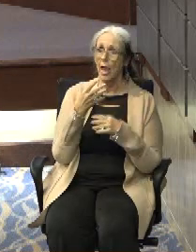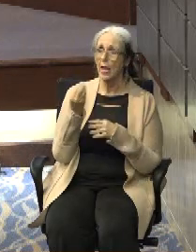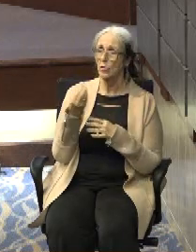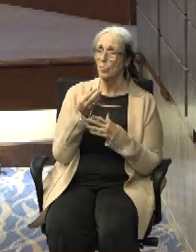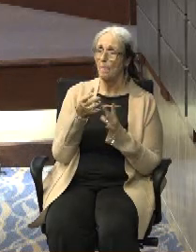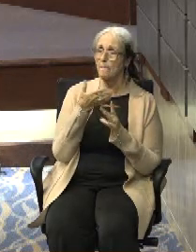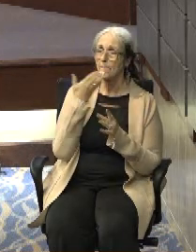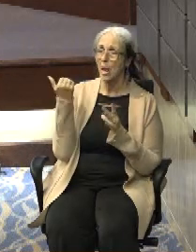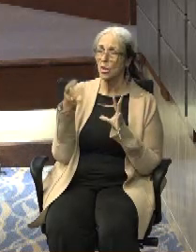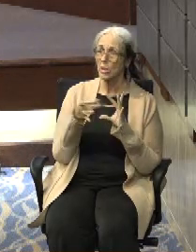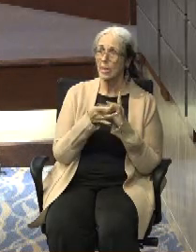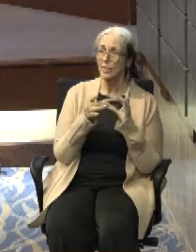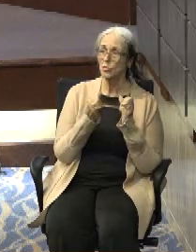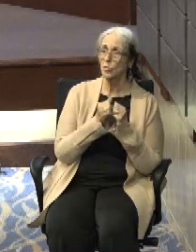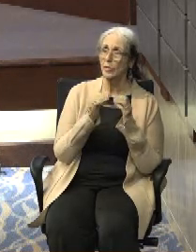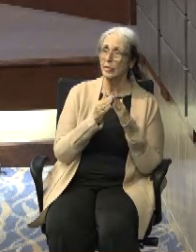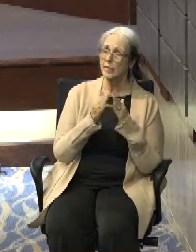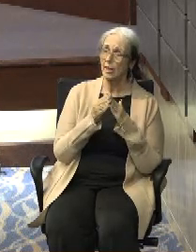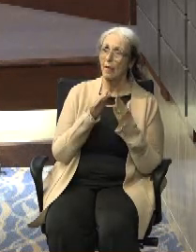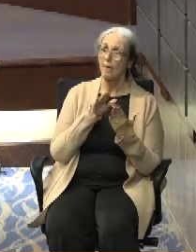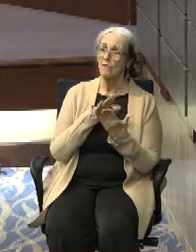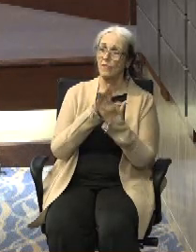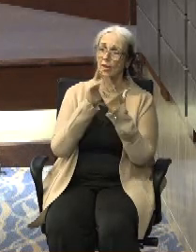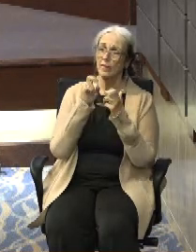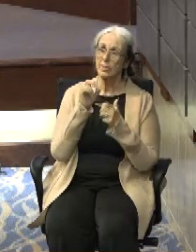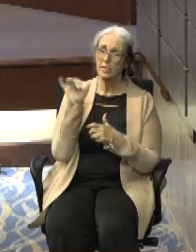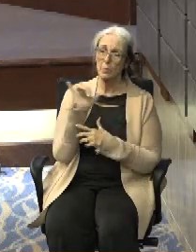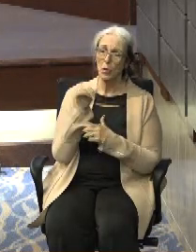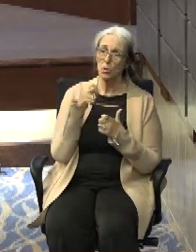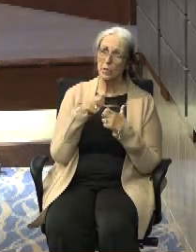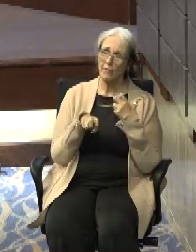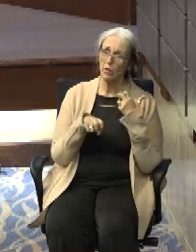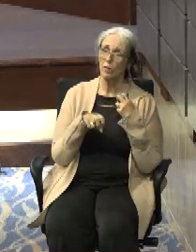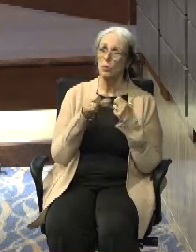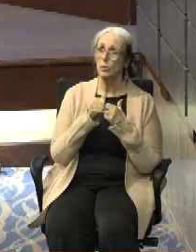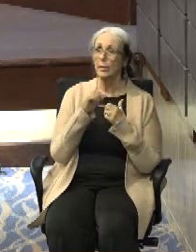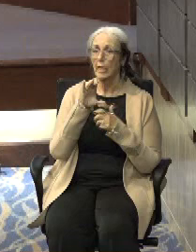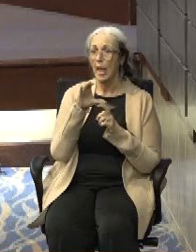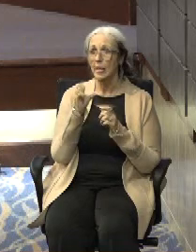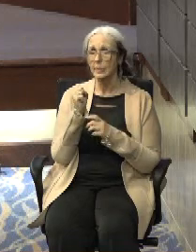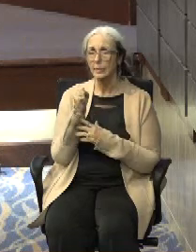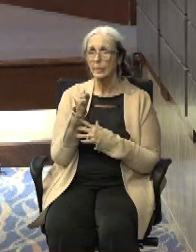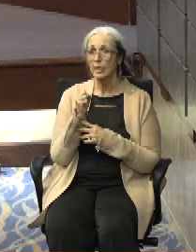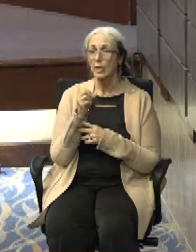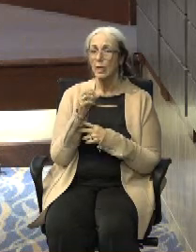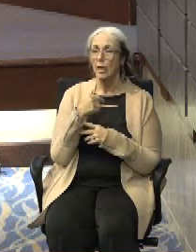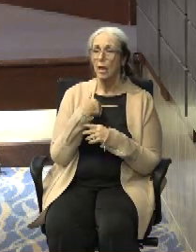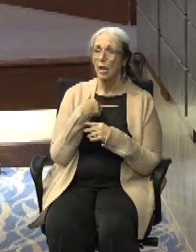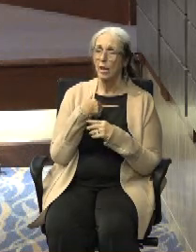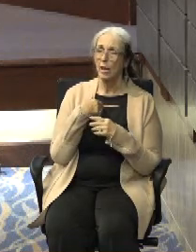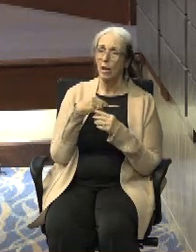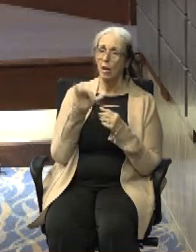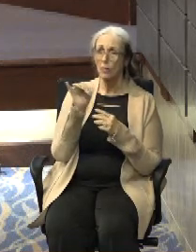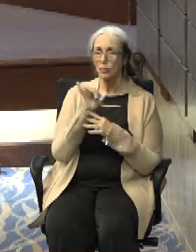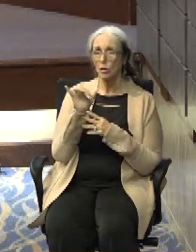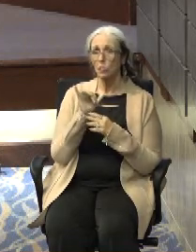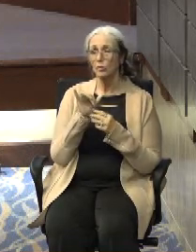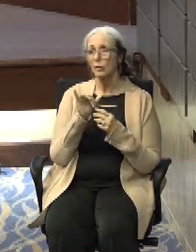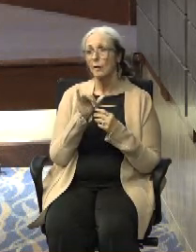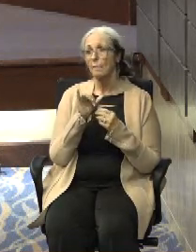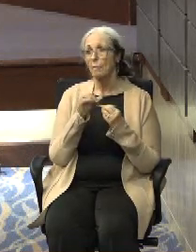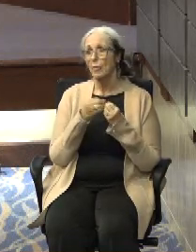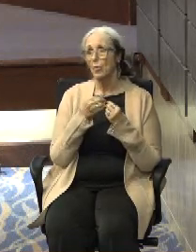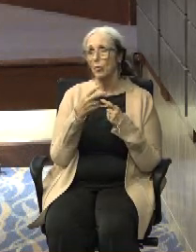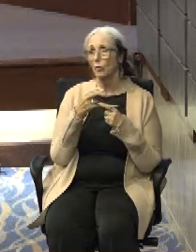better connections to the city would have faced similar difficulties, hinting at a concerning classism issue. Additionally, I cannot ignore potential